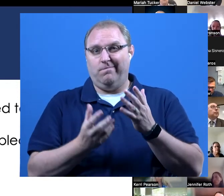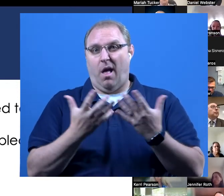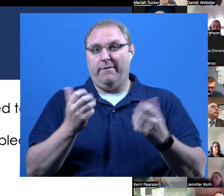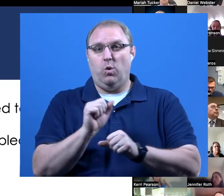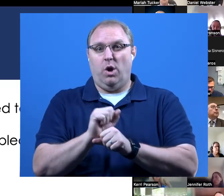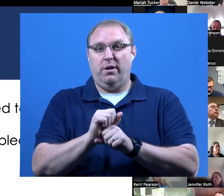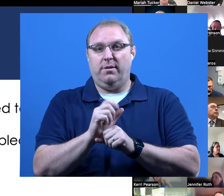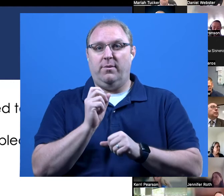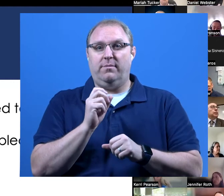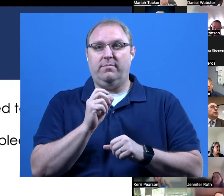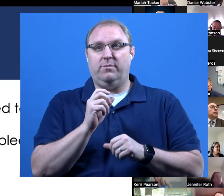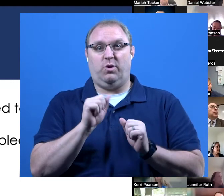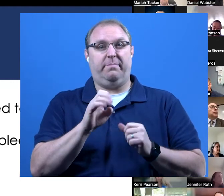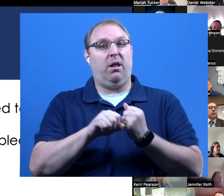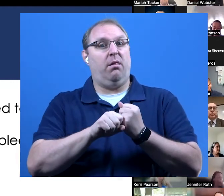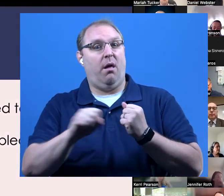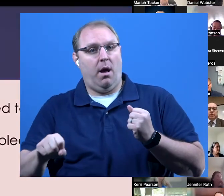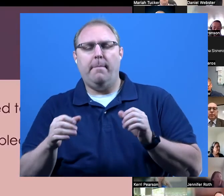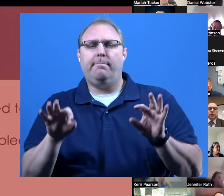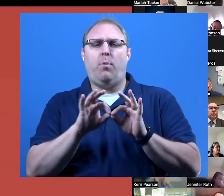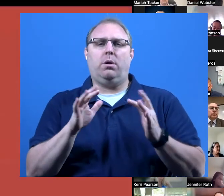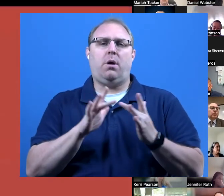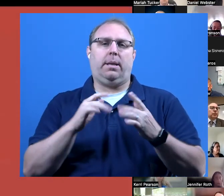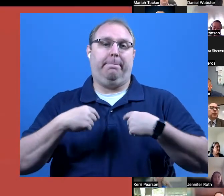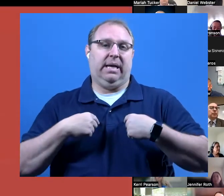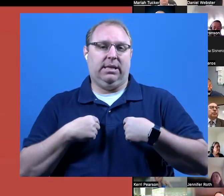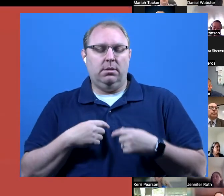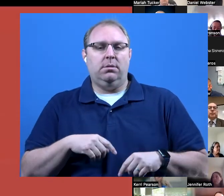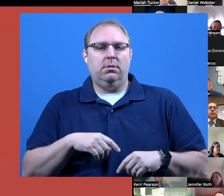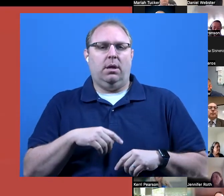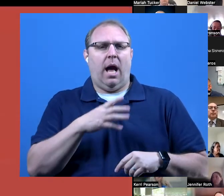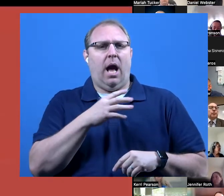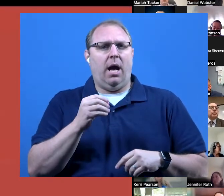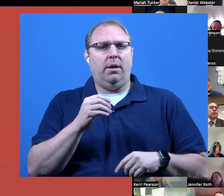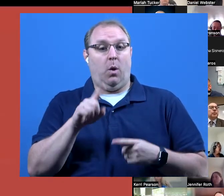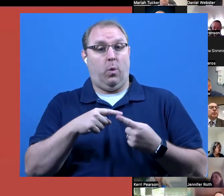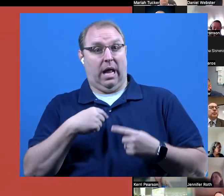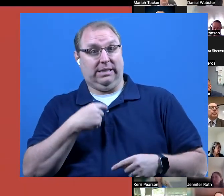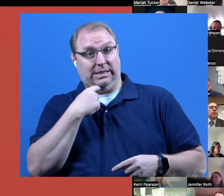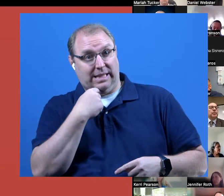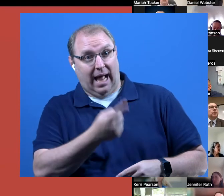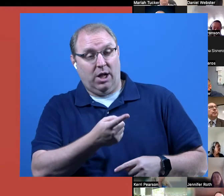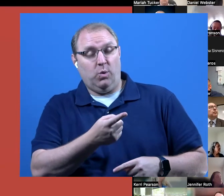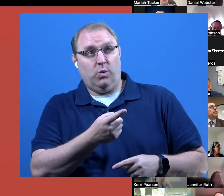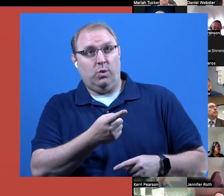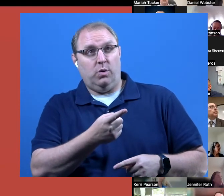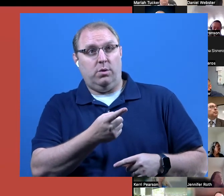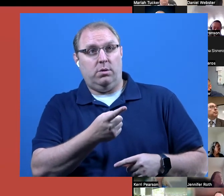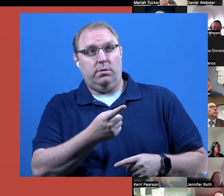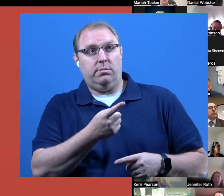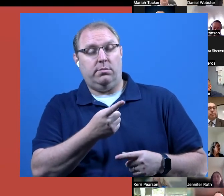decision. This is a state employed or state paid